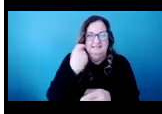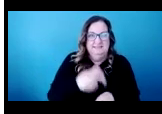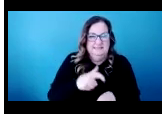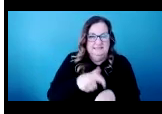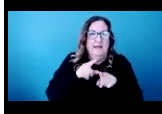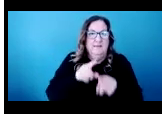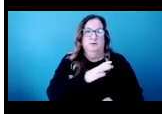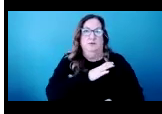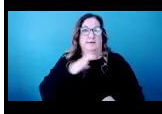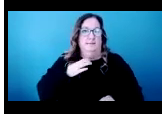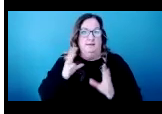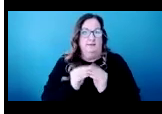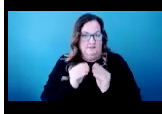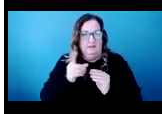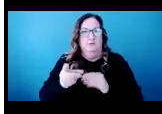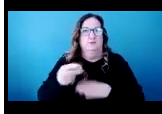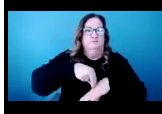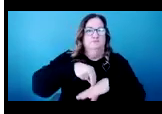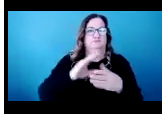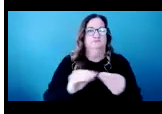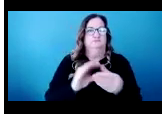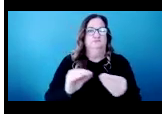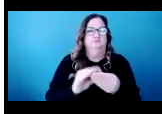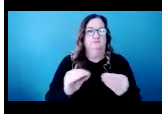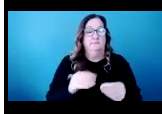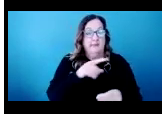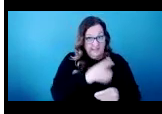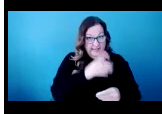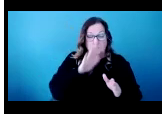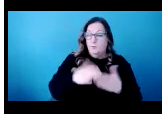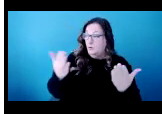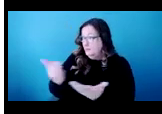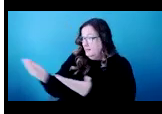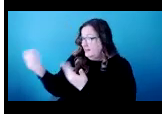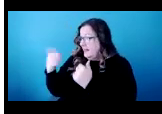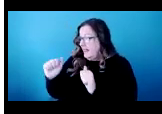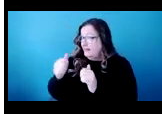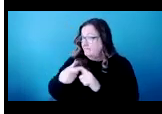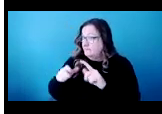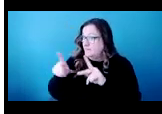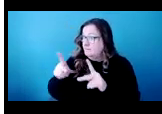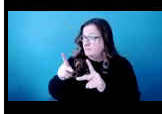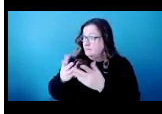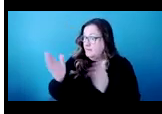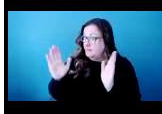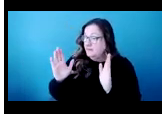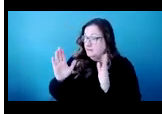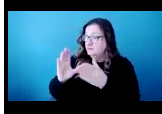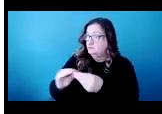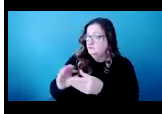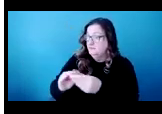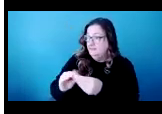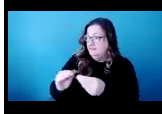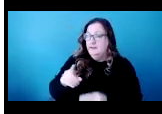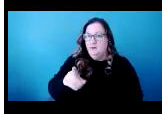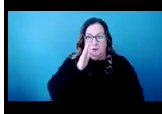one of these committee hearings. They'll ask, is there anyone from the public here to speak about this bill? And then you would raise your hand, either